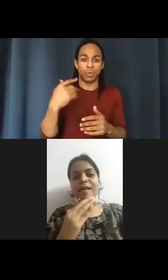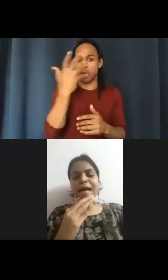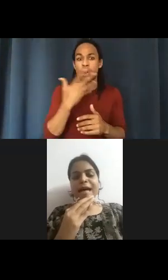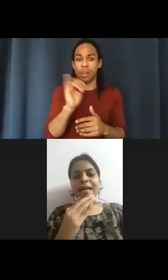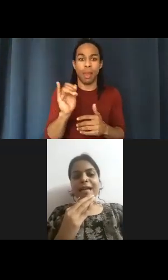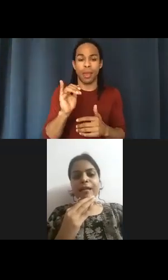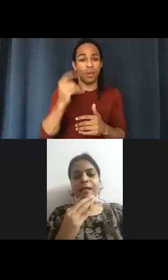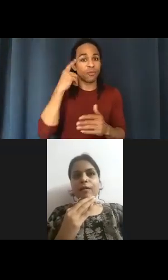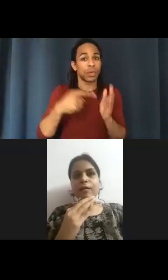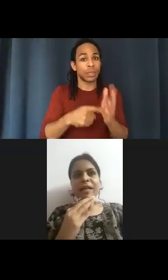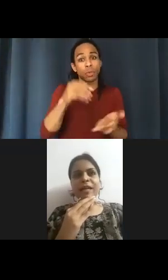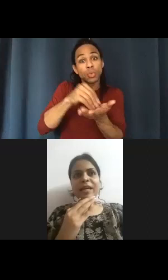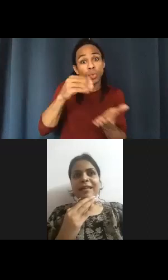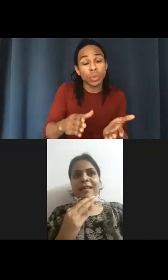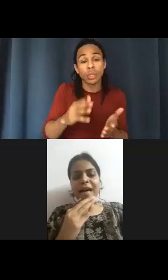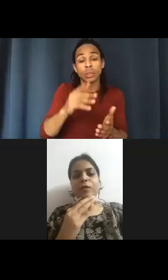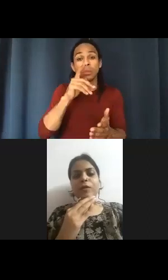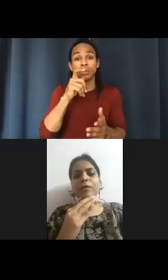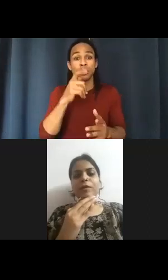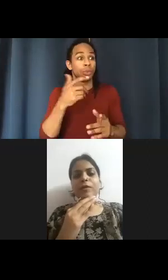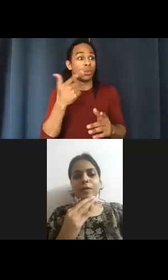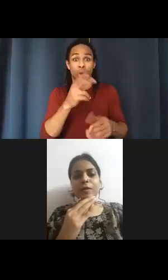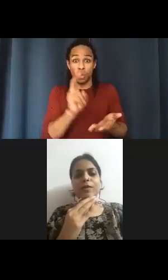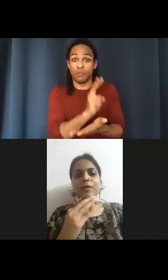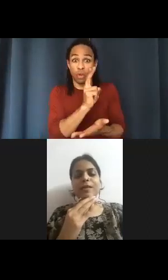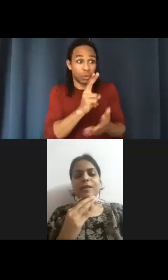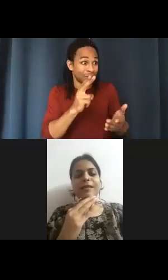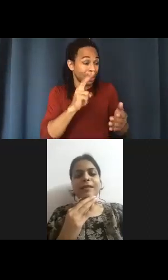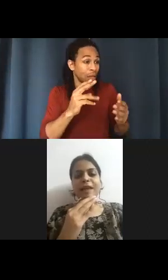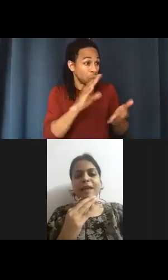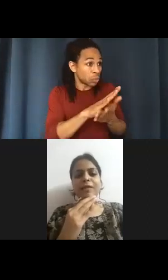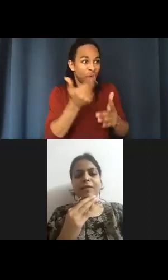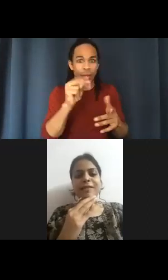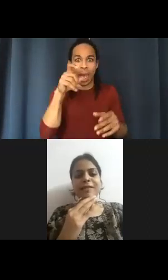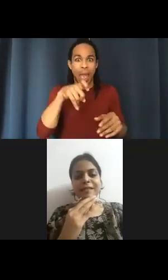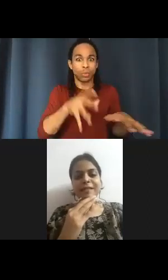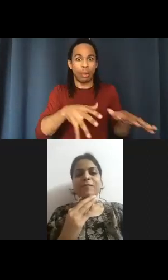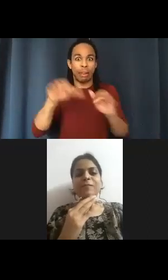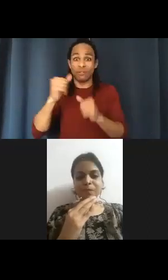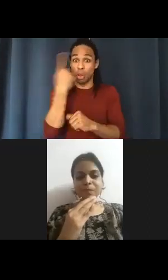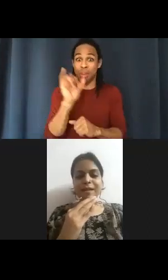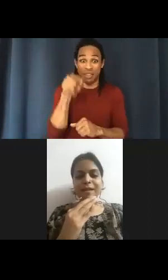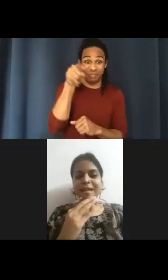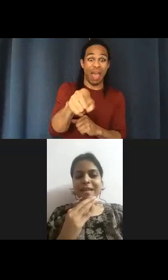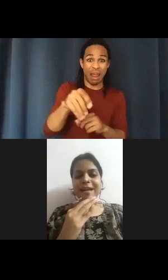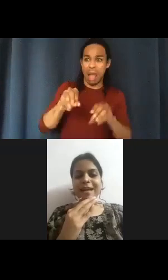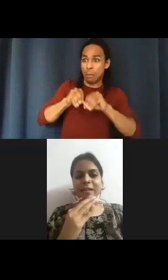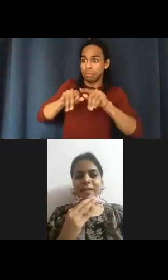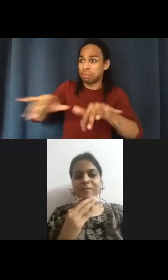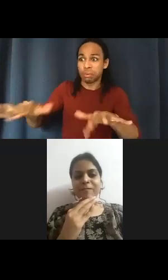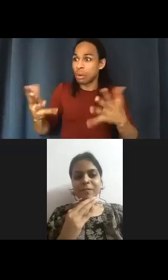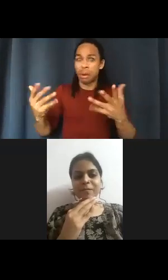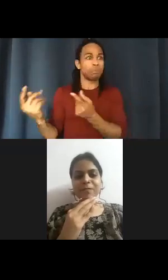as they had immediately ran out of resources to sustain their livelihood in the cities. Next slide,